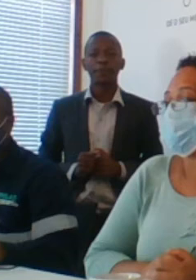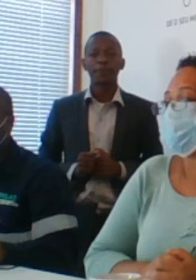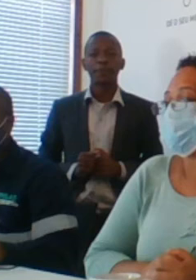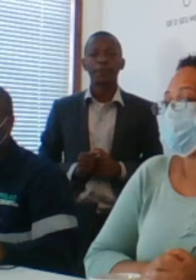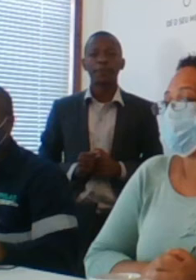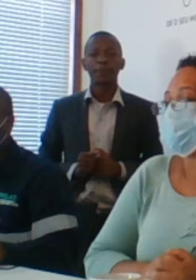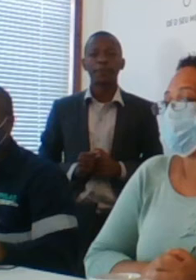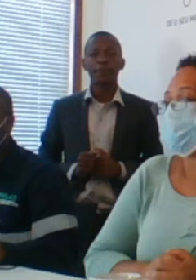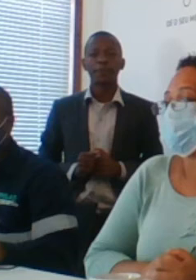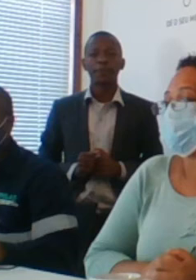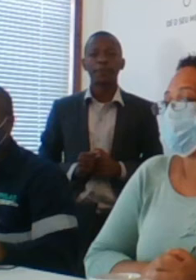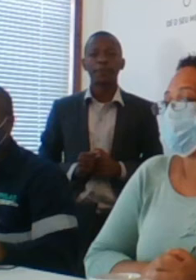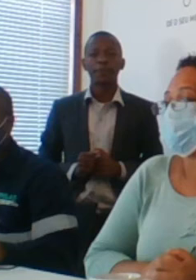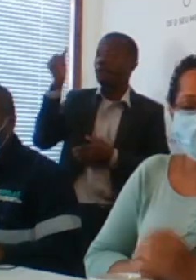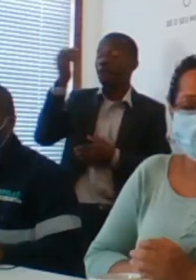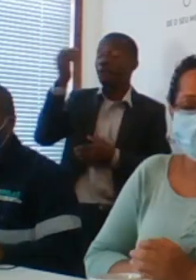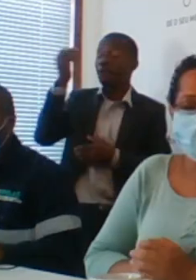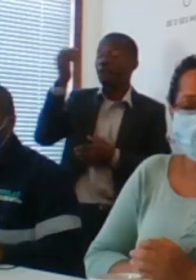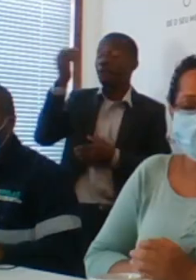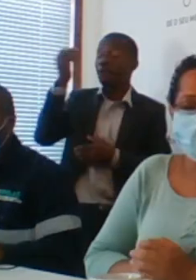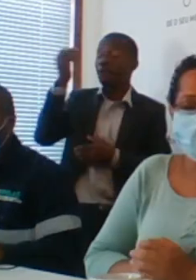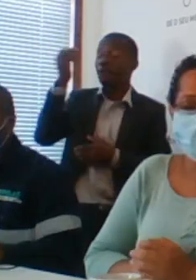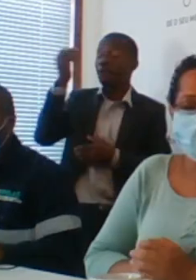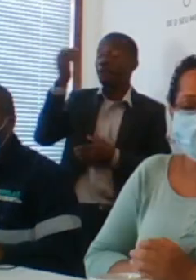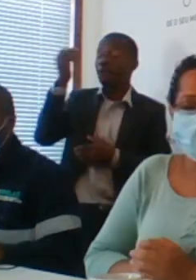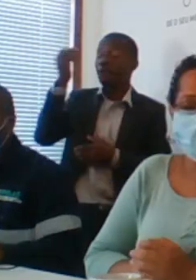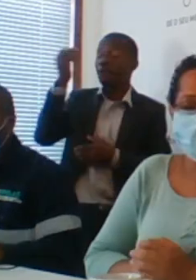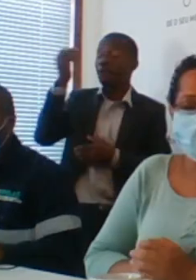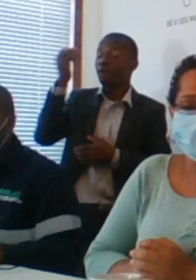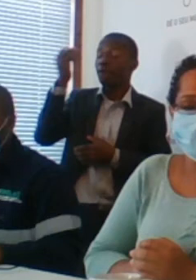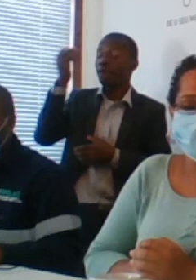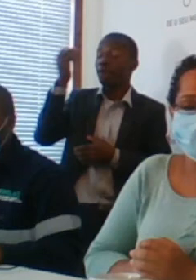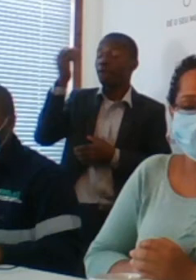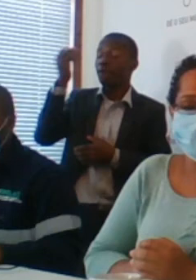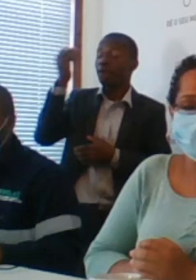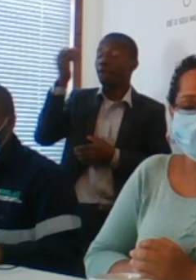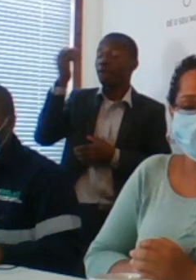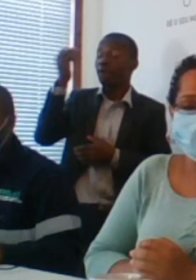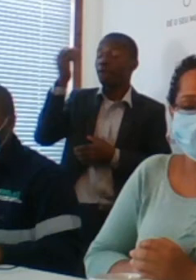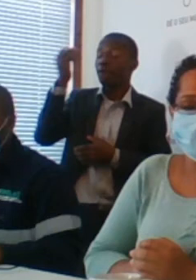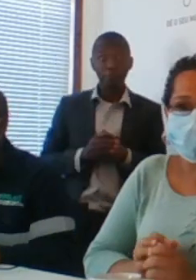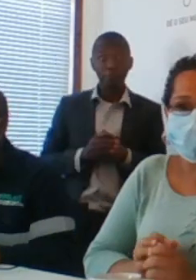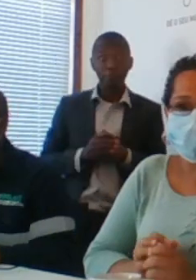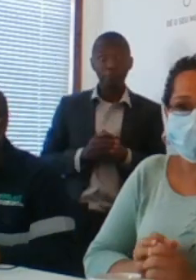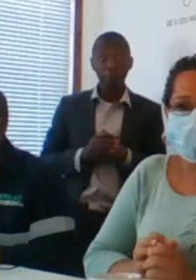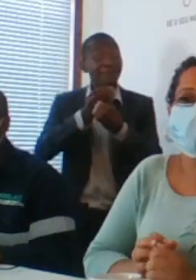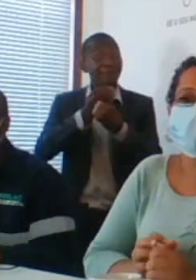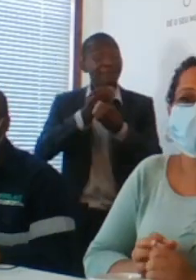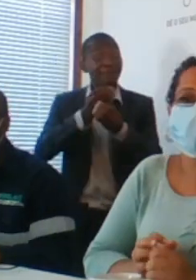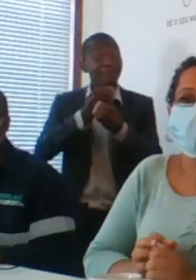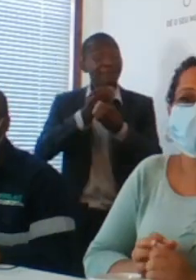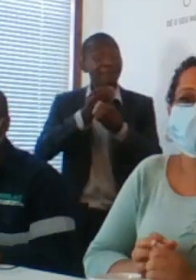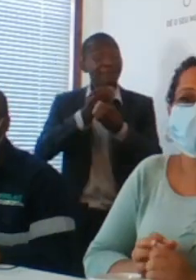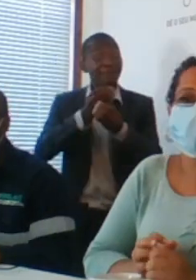of IFPELAC. If the audience did not catch, IFPELAC is accepting special abilities